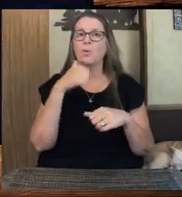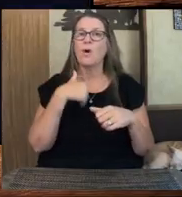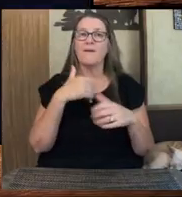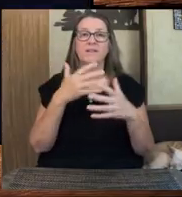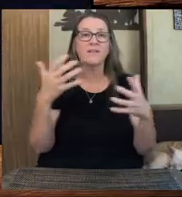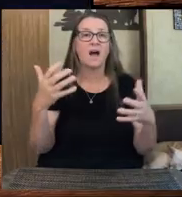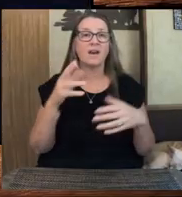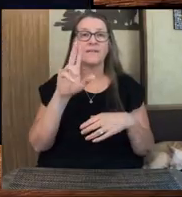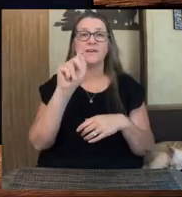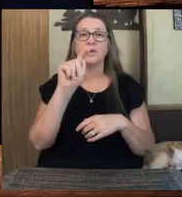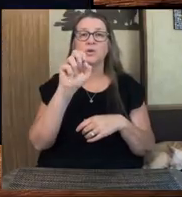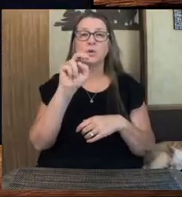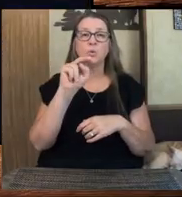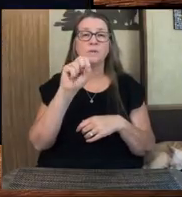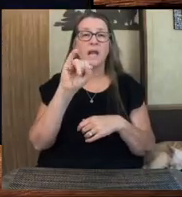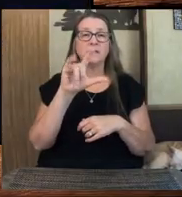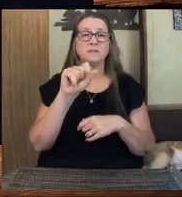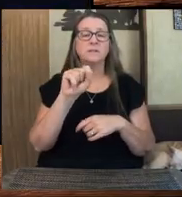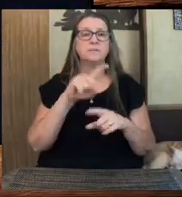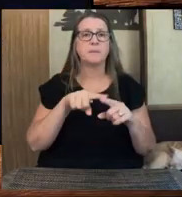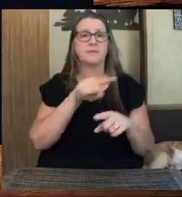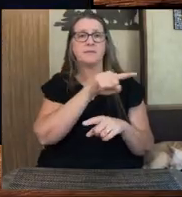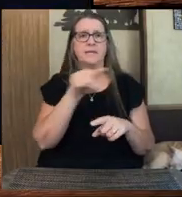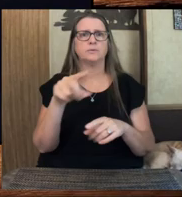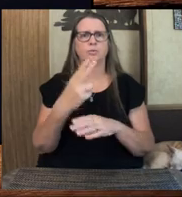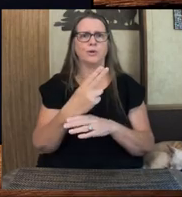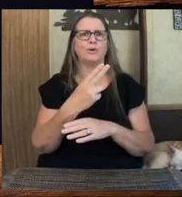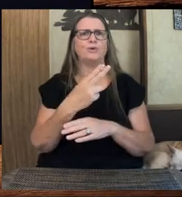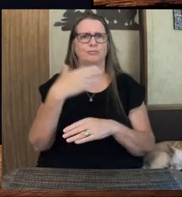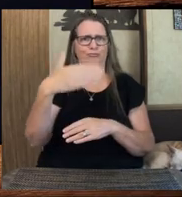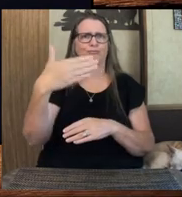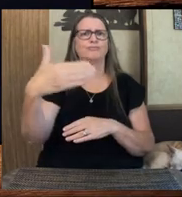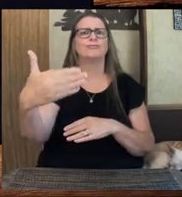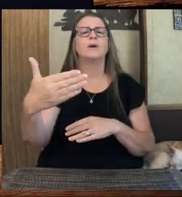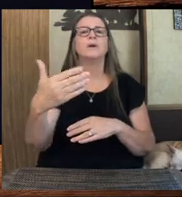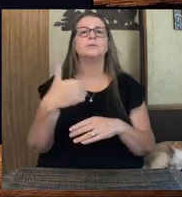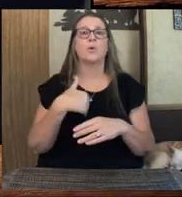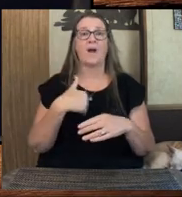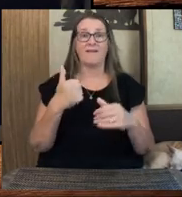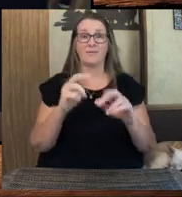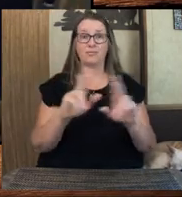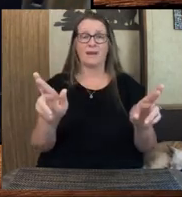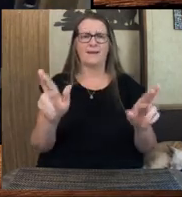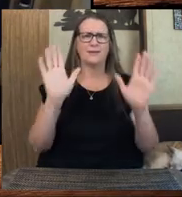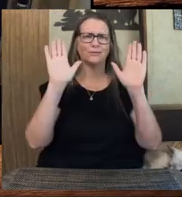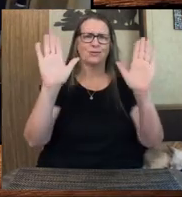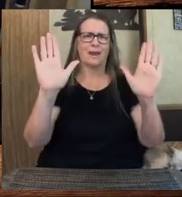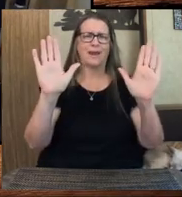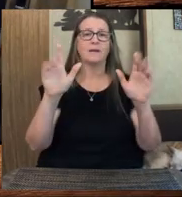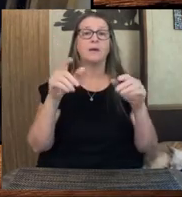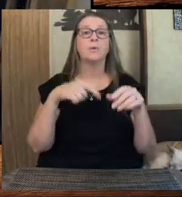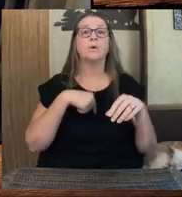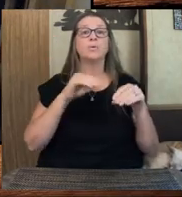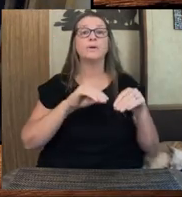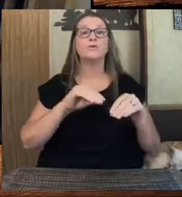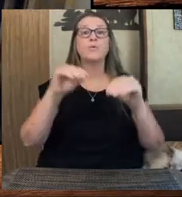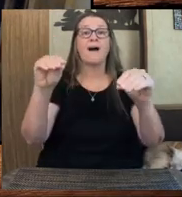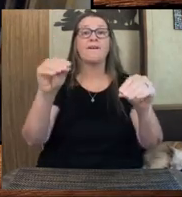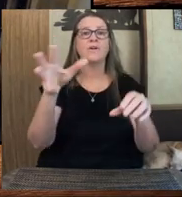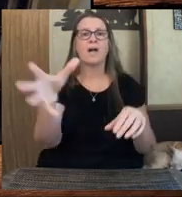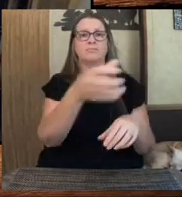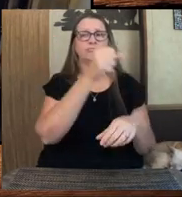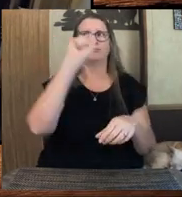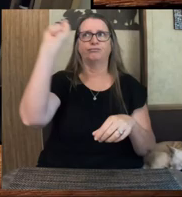We love this because we don't have a lot of utensils, but these are all the ones that we use regularly. So having them out is great. When